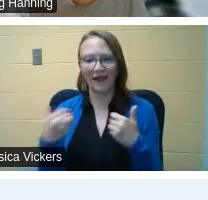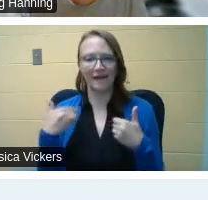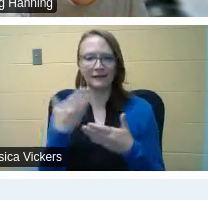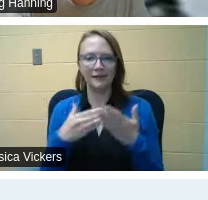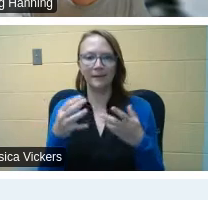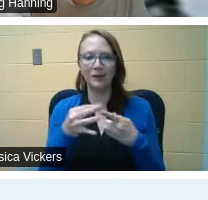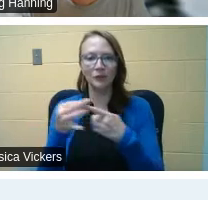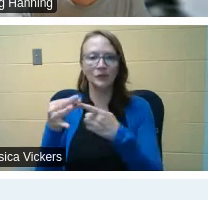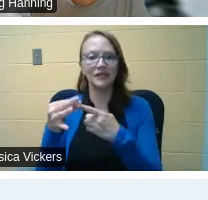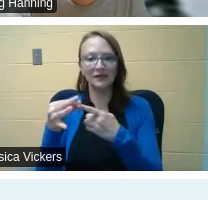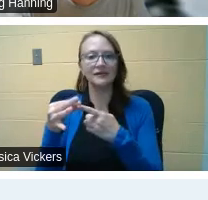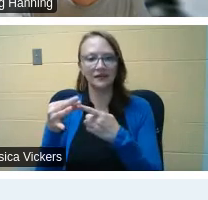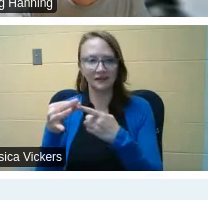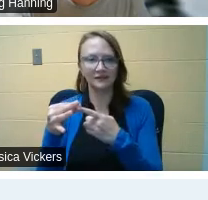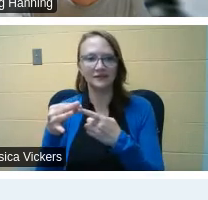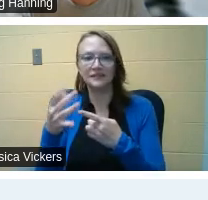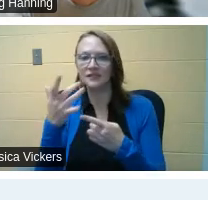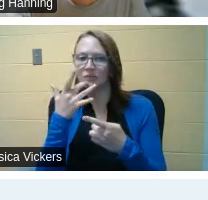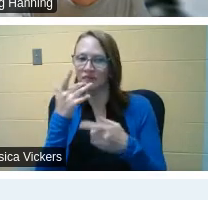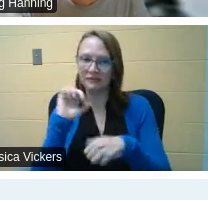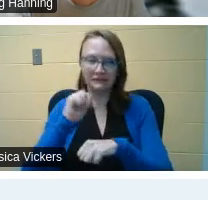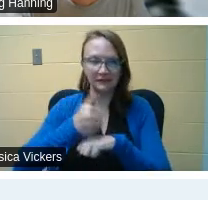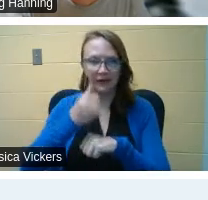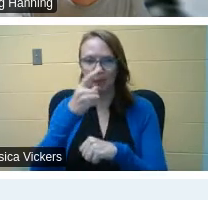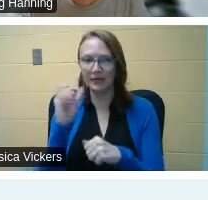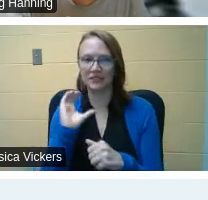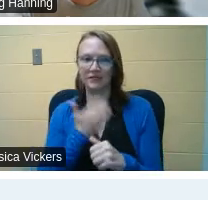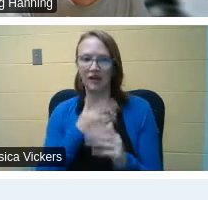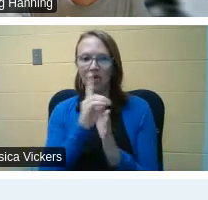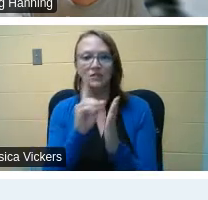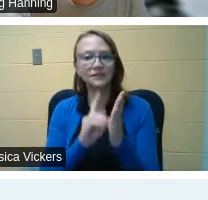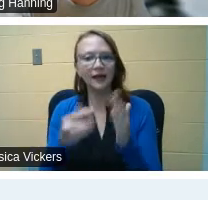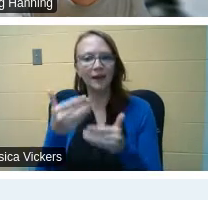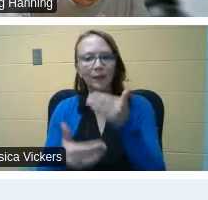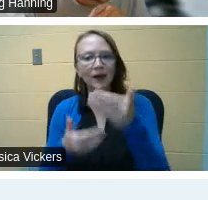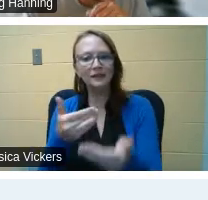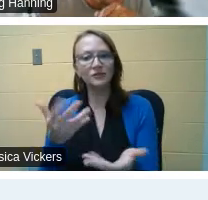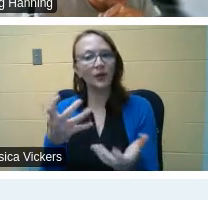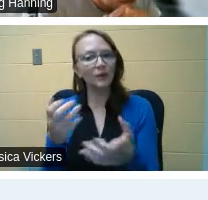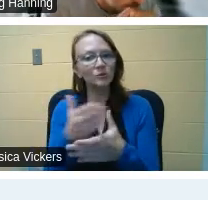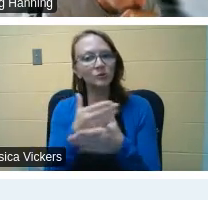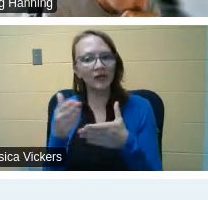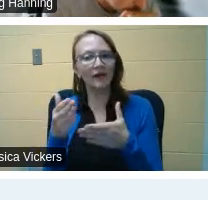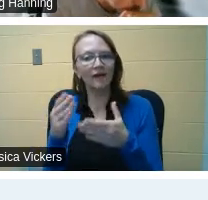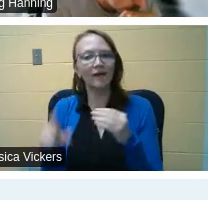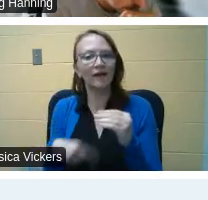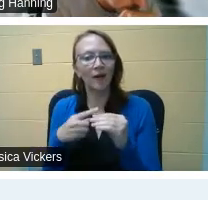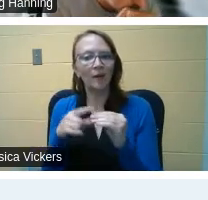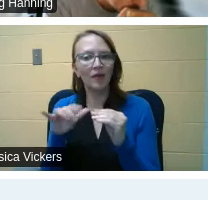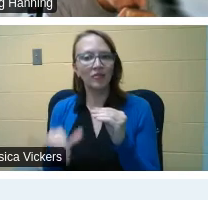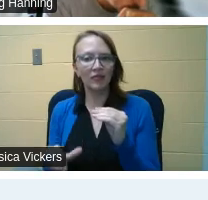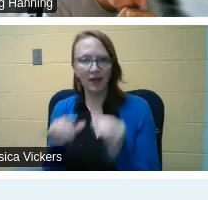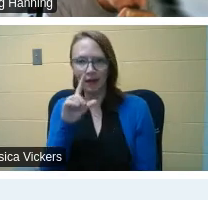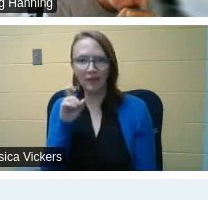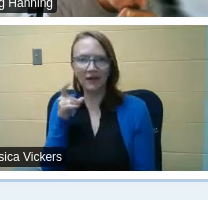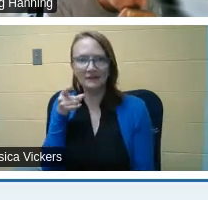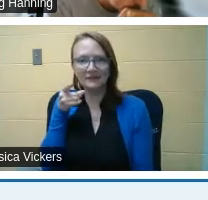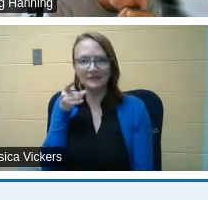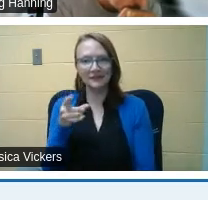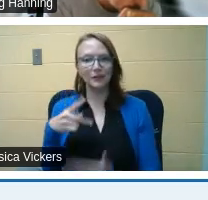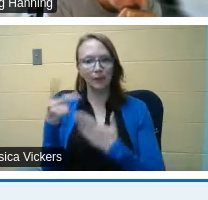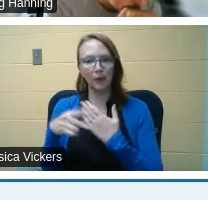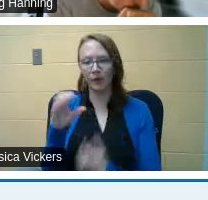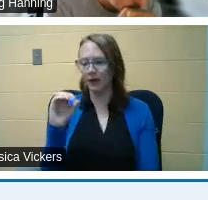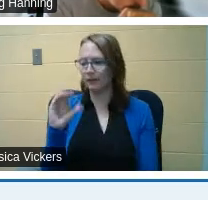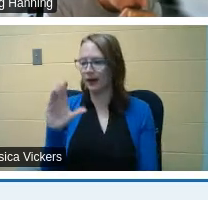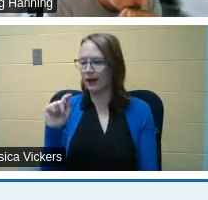mobile format and because of our design process. So I wanted to share a little bit with you all about that, because OctoStudio was really